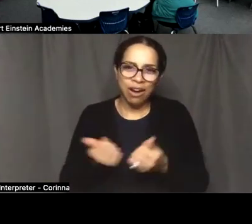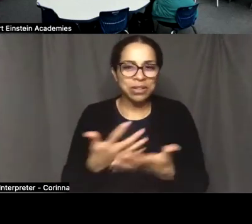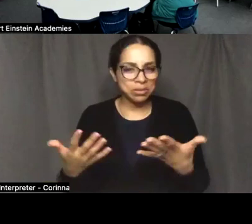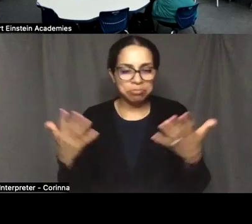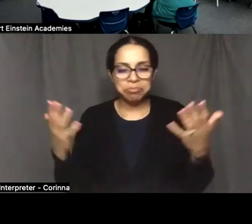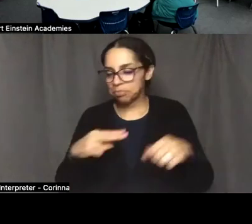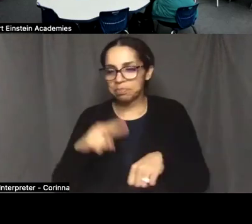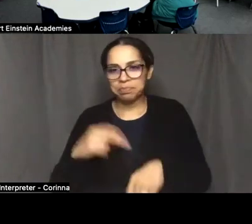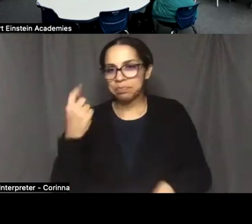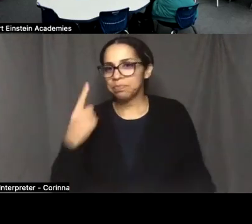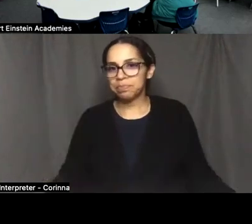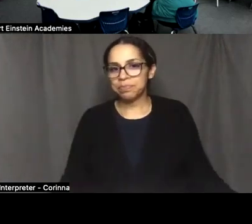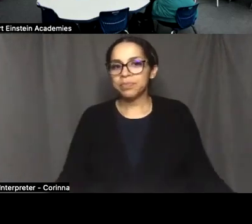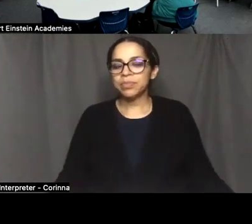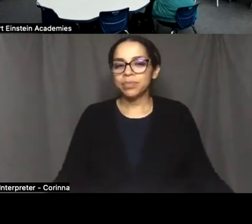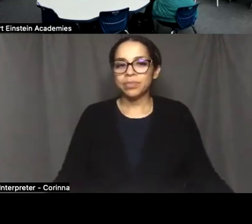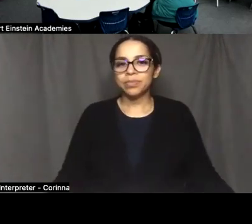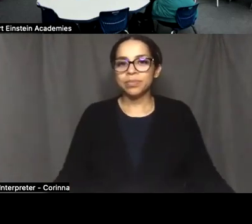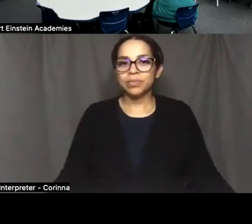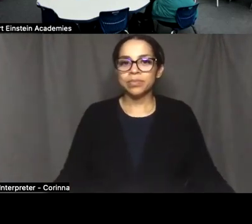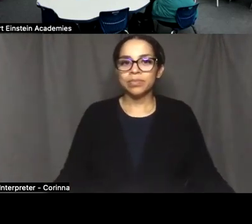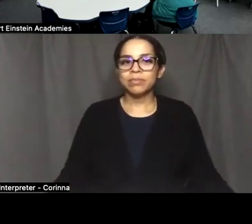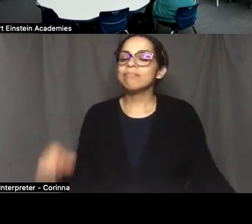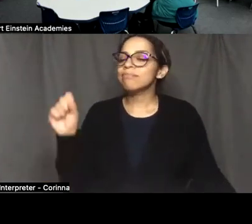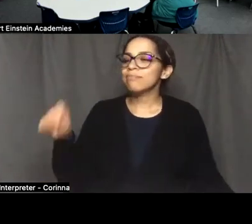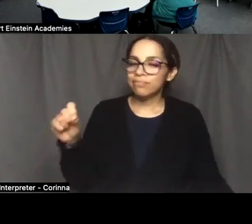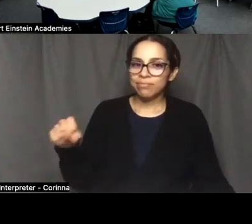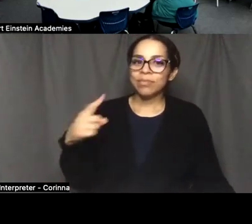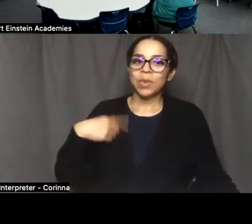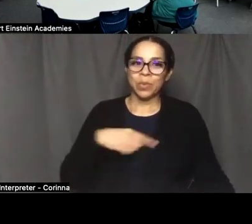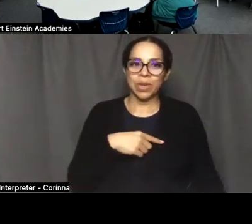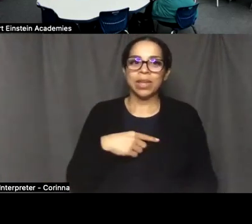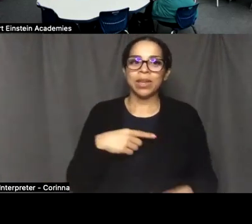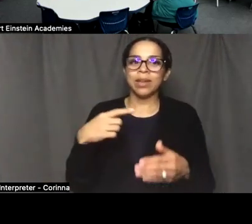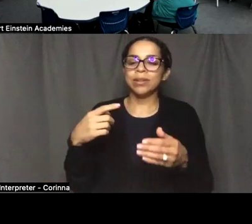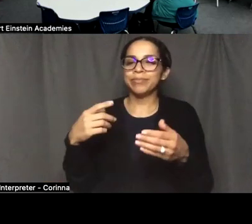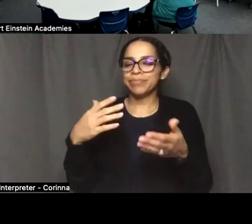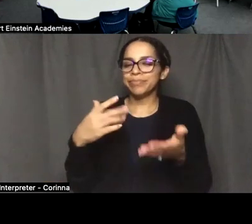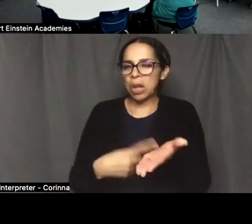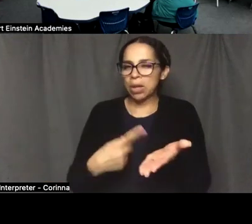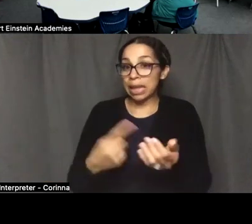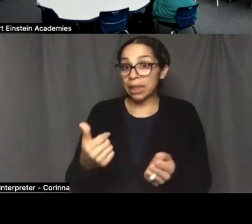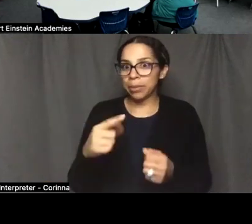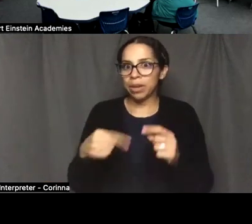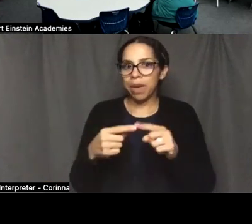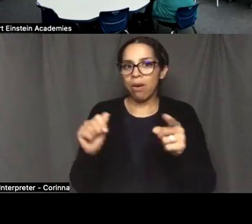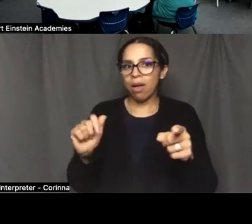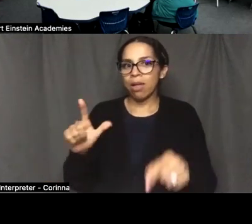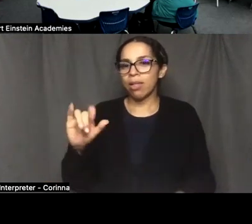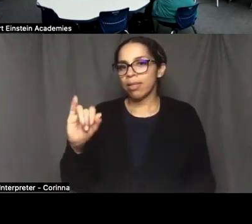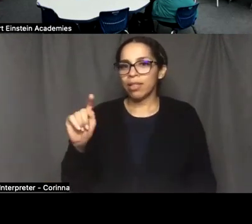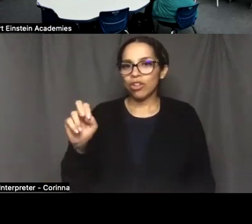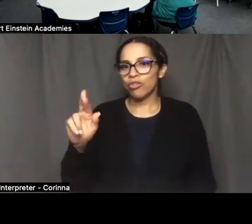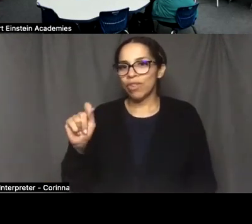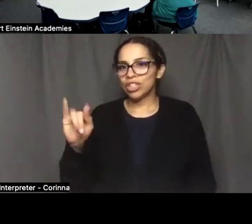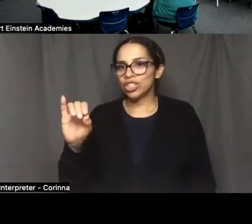So we talked a little bit already about alliteration. This is kind of a fun thing that you can do at home. You can check out books from the library